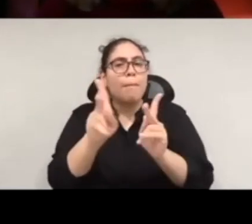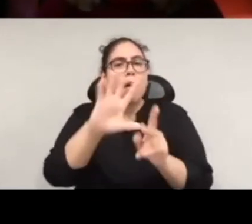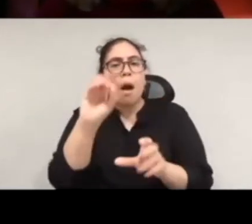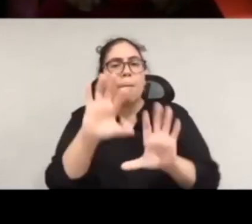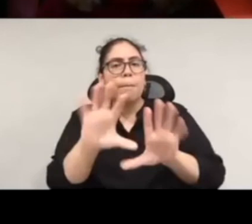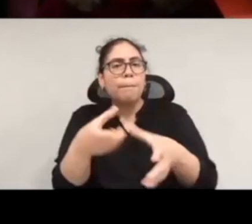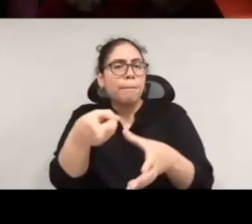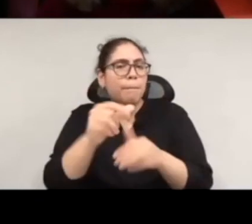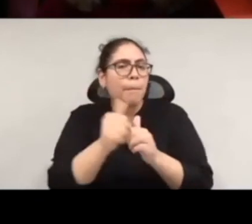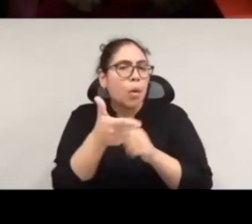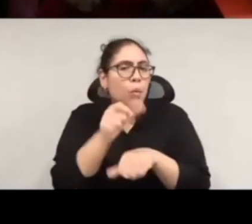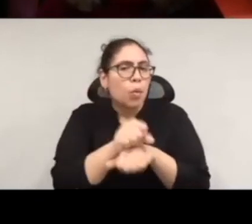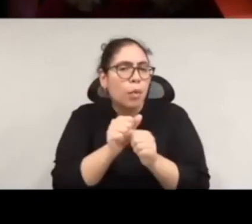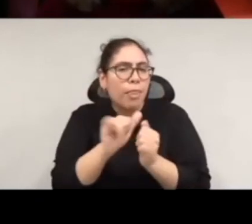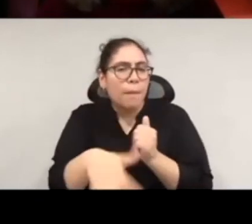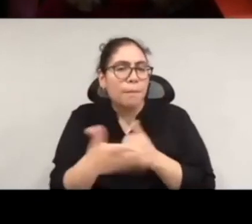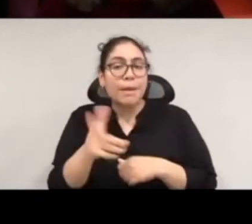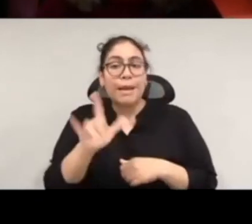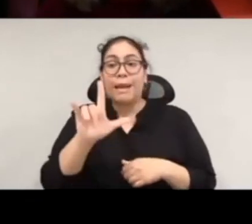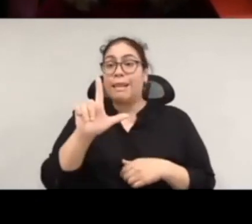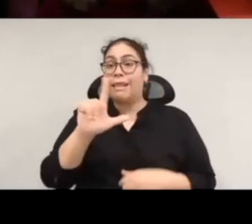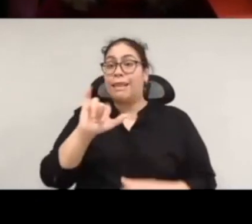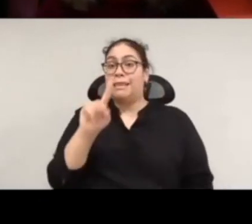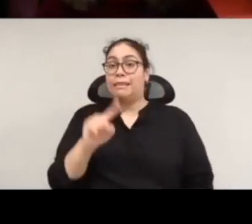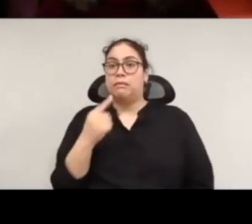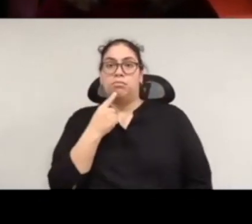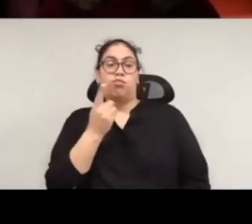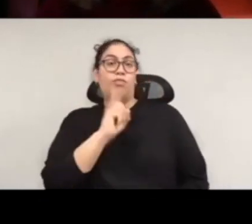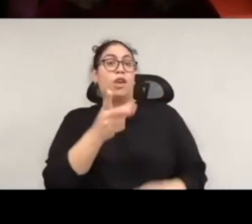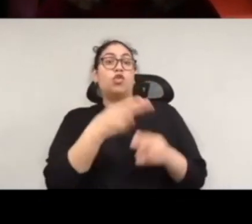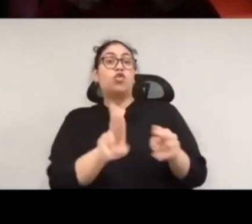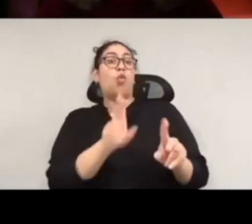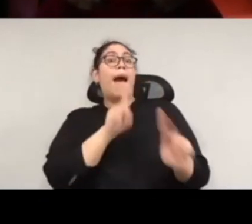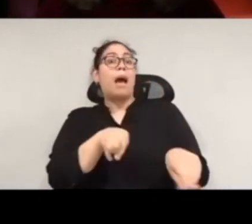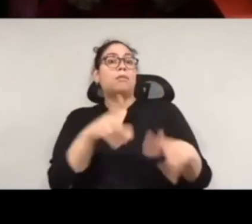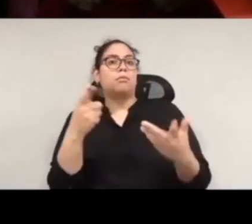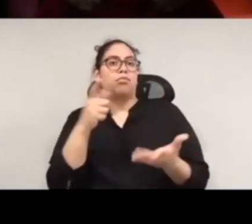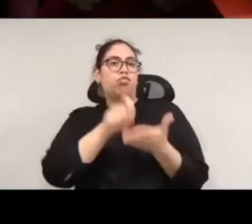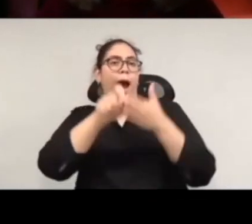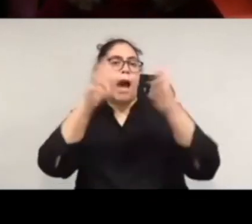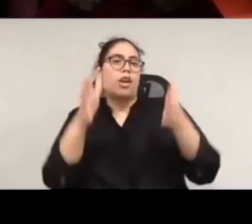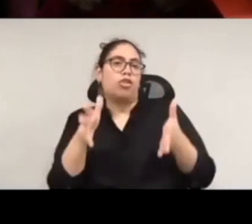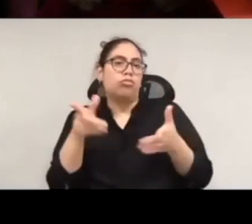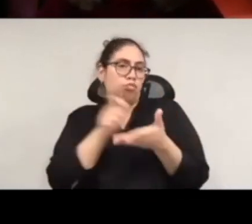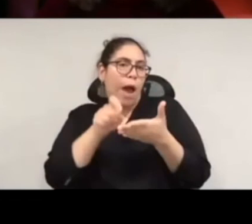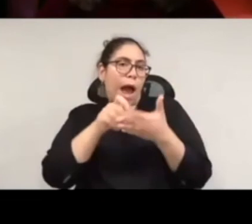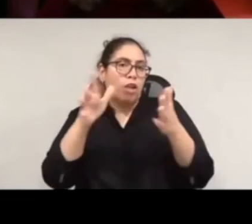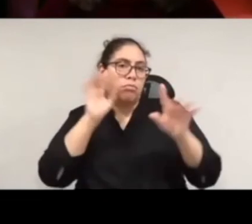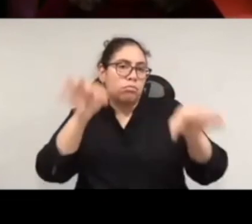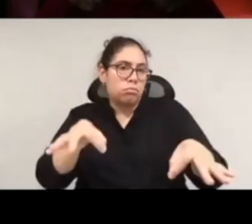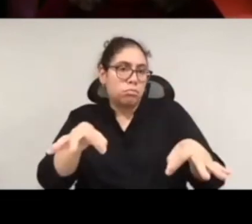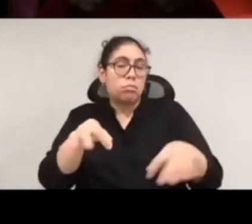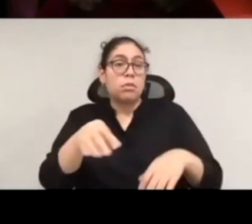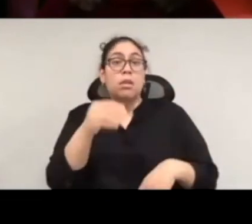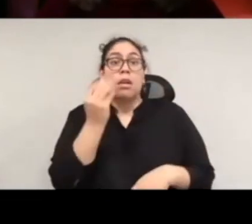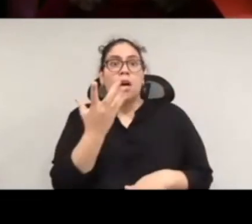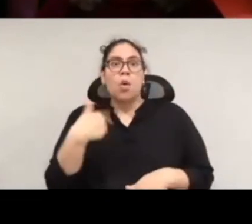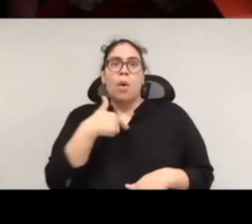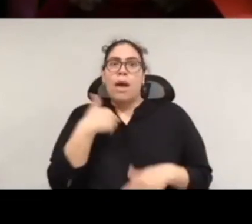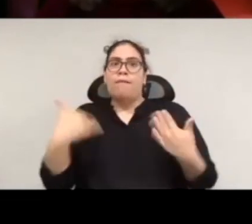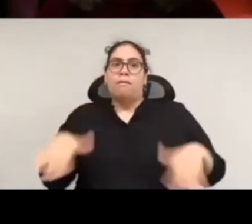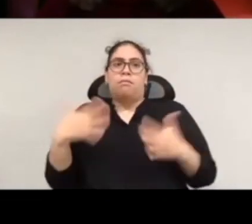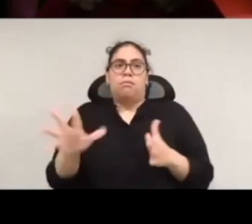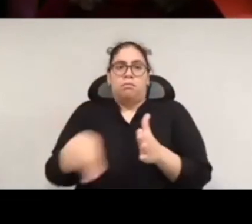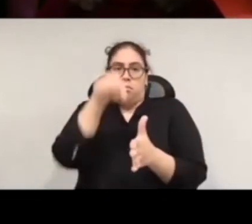mean, the short answer is the writer. The writer decides. That being said, we have a fairly rigorous internal QC